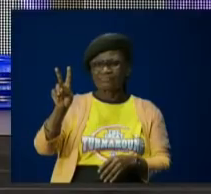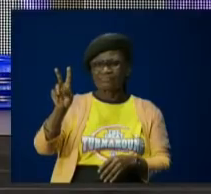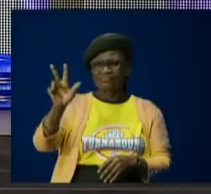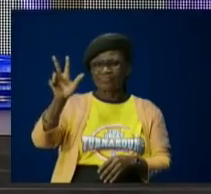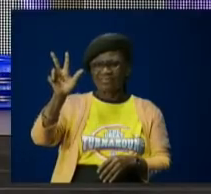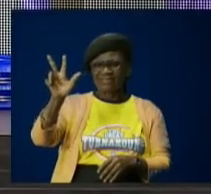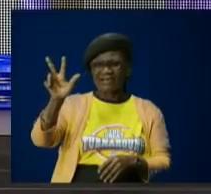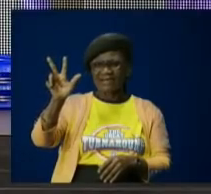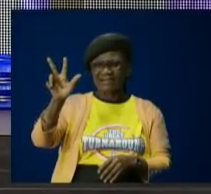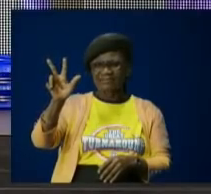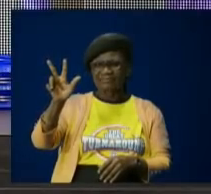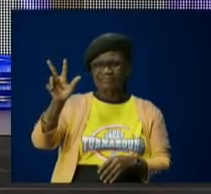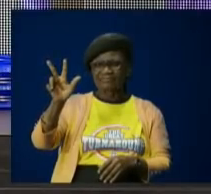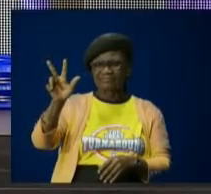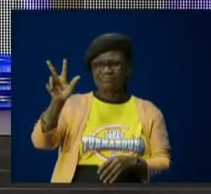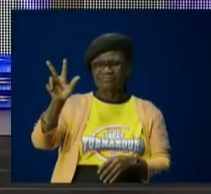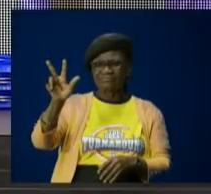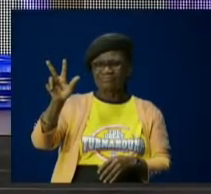1, 2, 3.